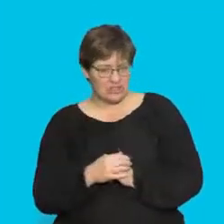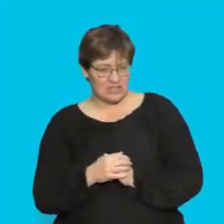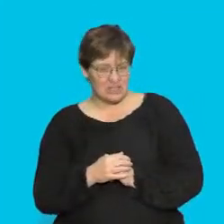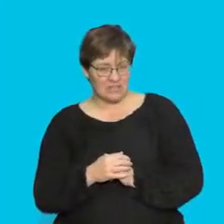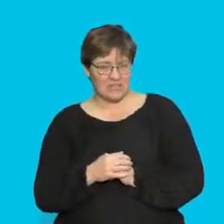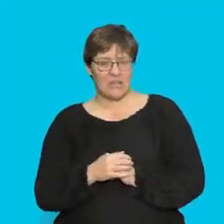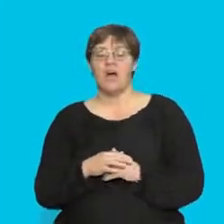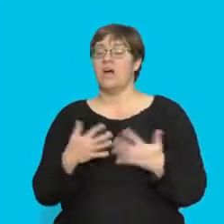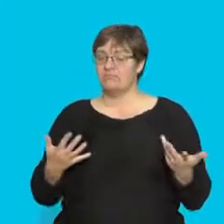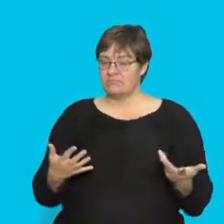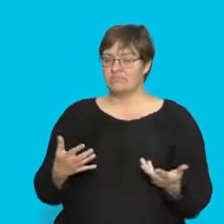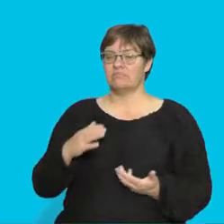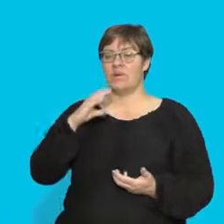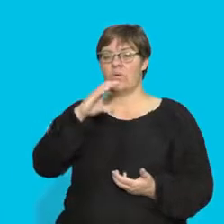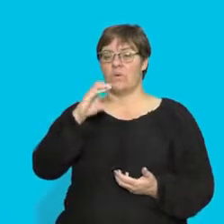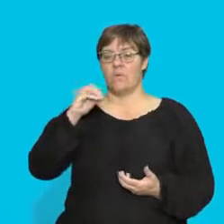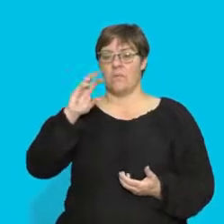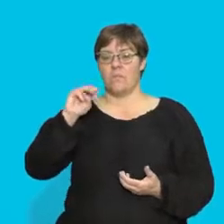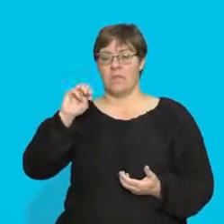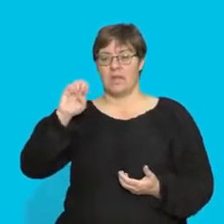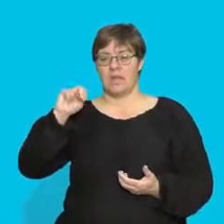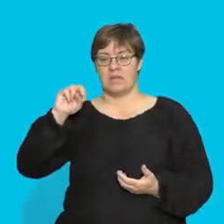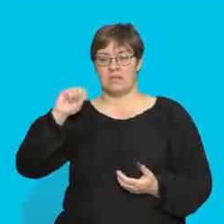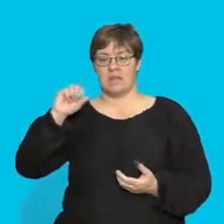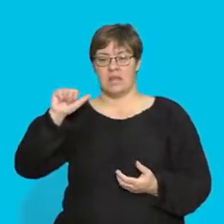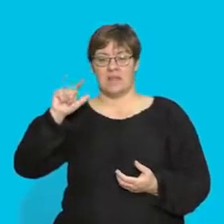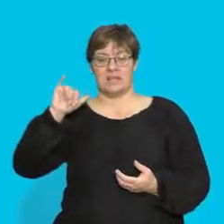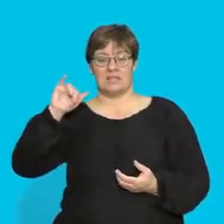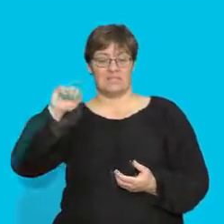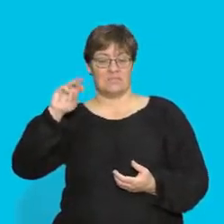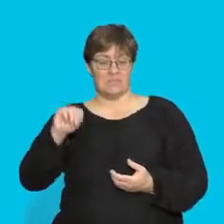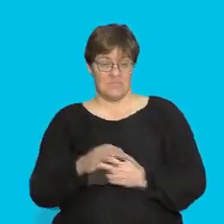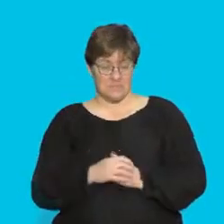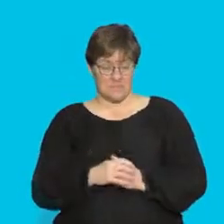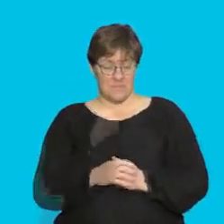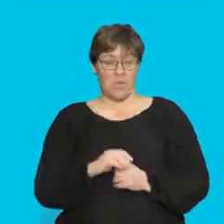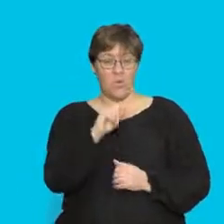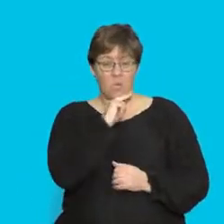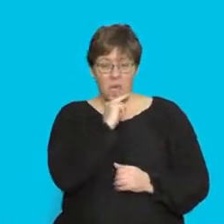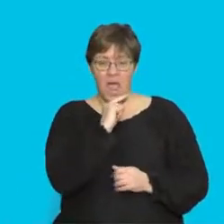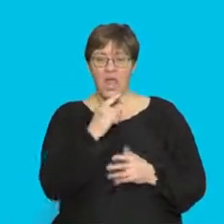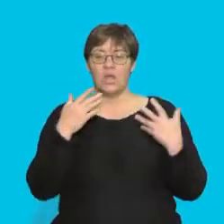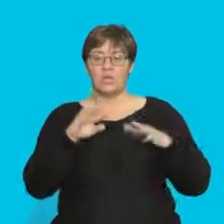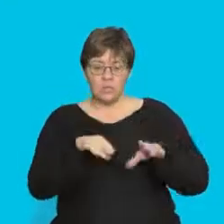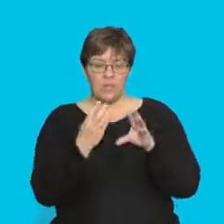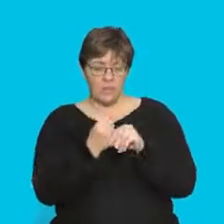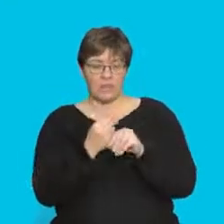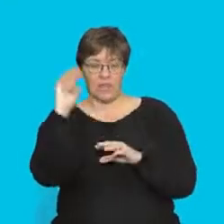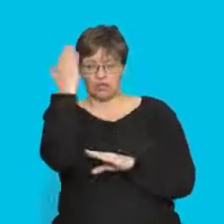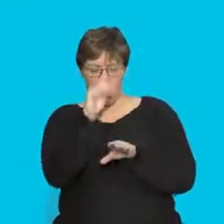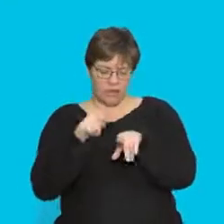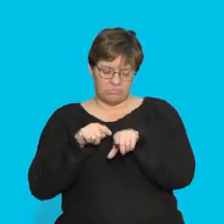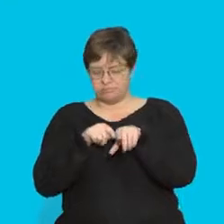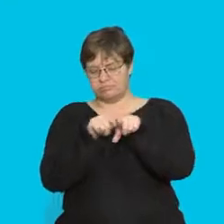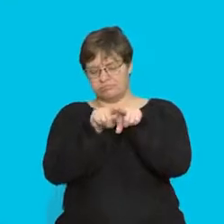remora fish? This is another instance of barnacles and whales. The remora fish swims along with the